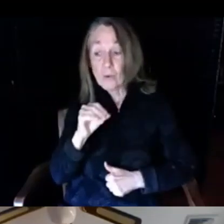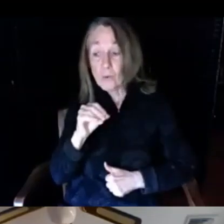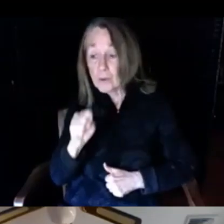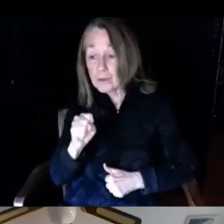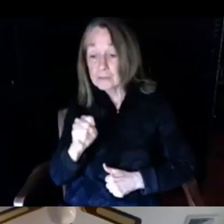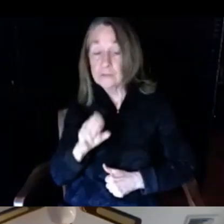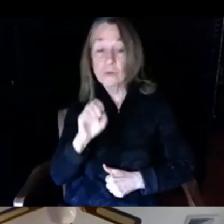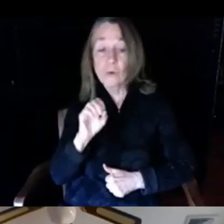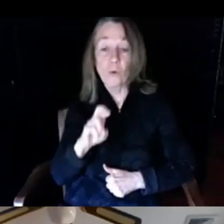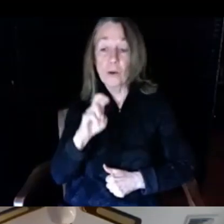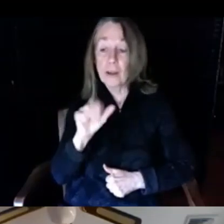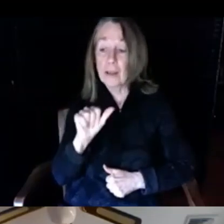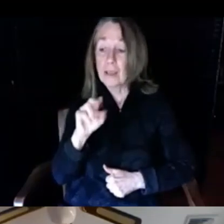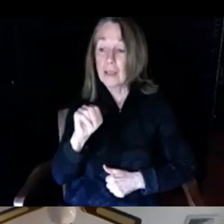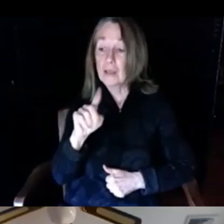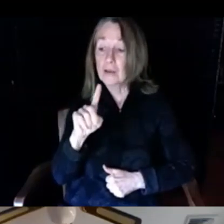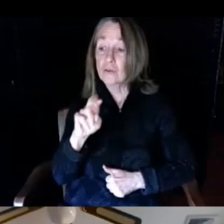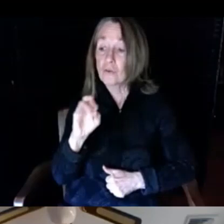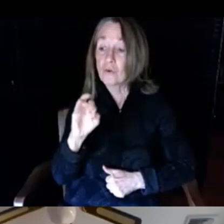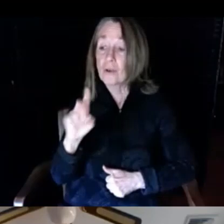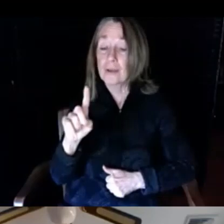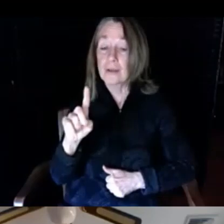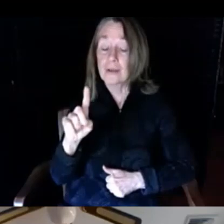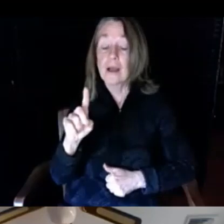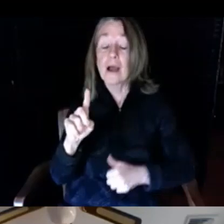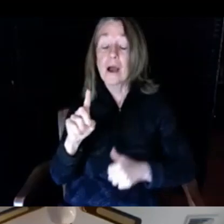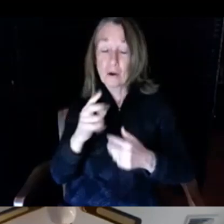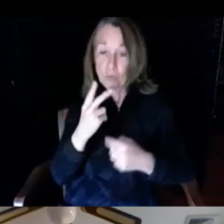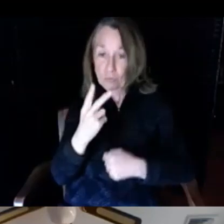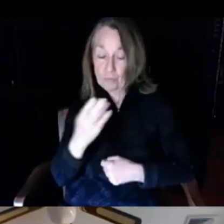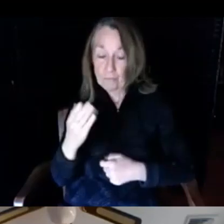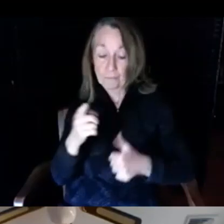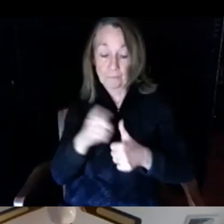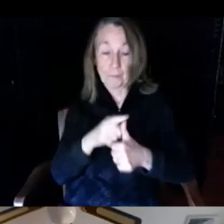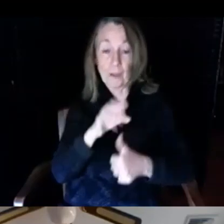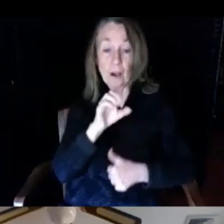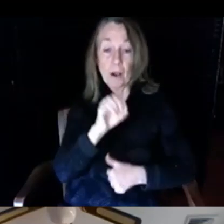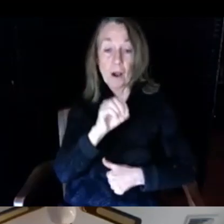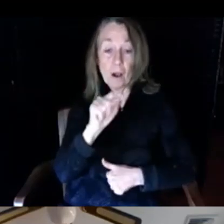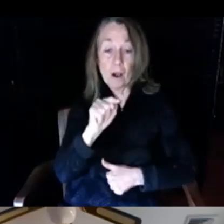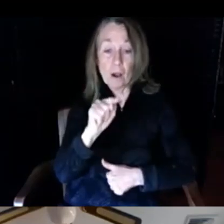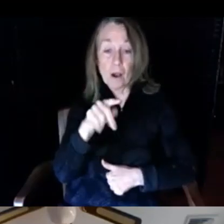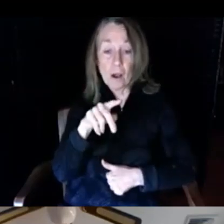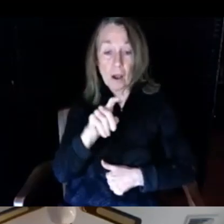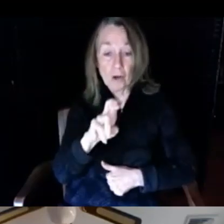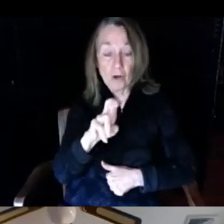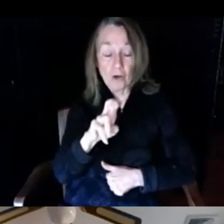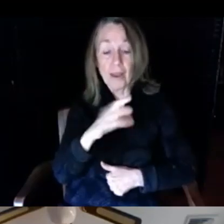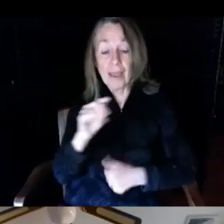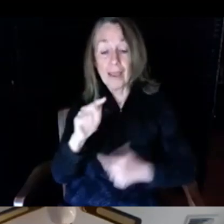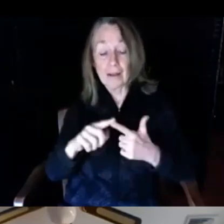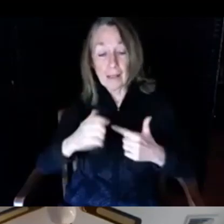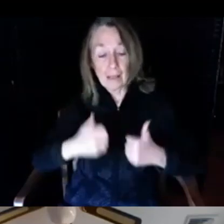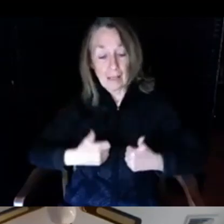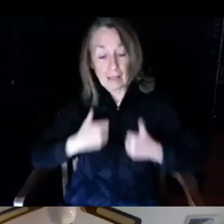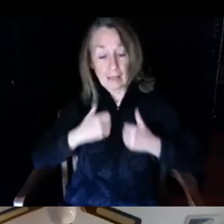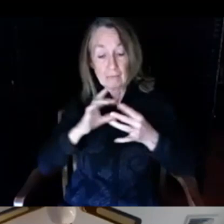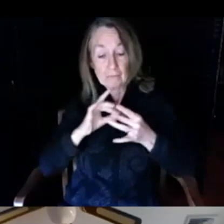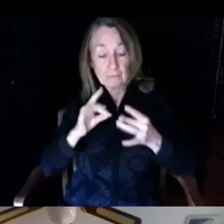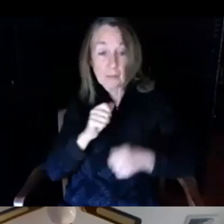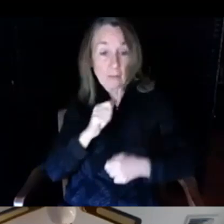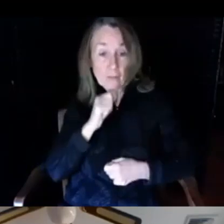Android device, are Otter and Live Caption. They both do not use operators. They both are